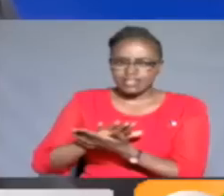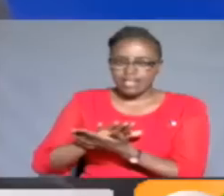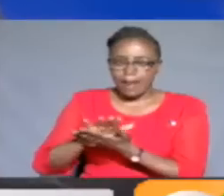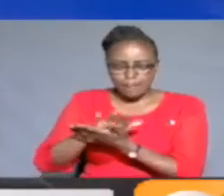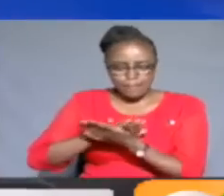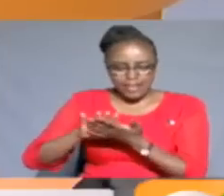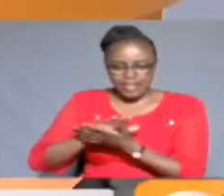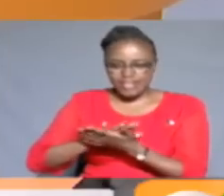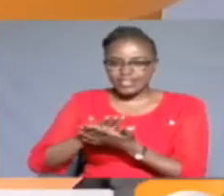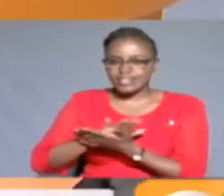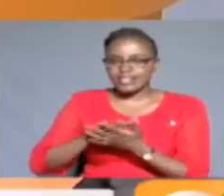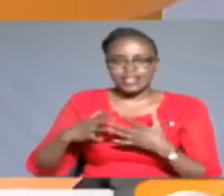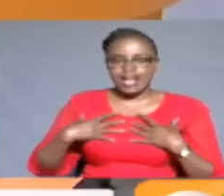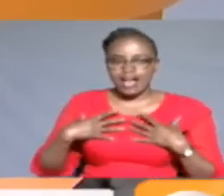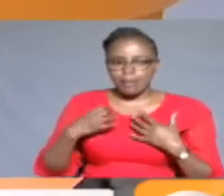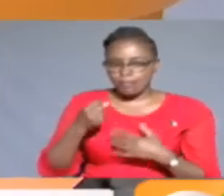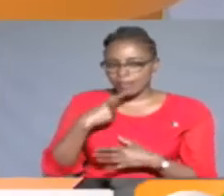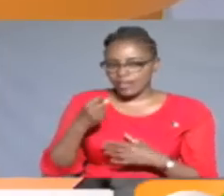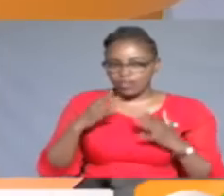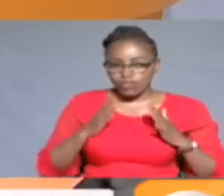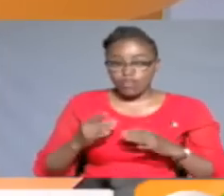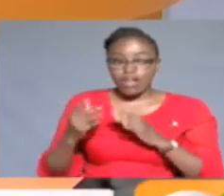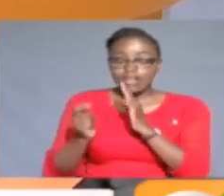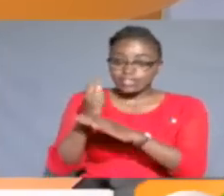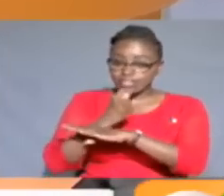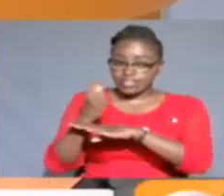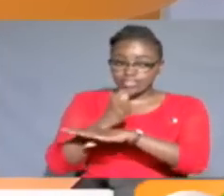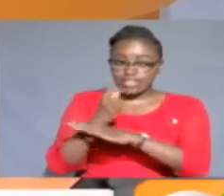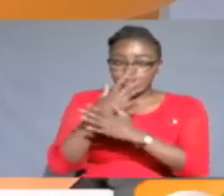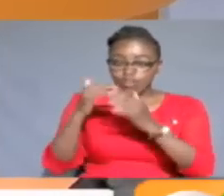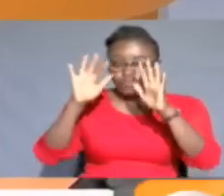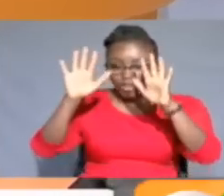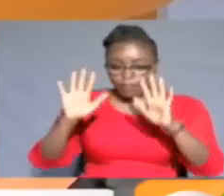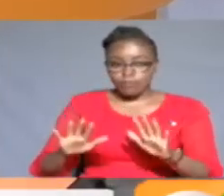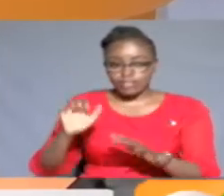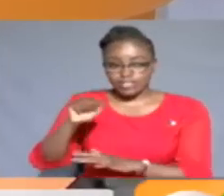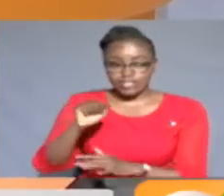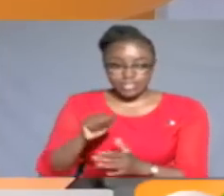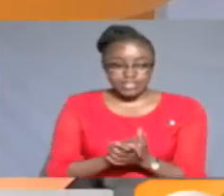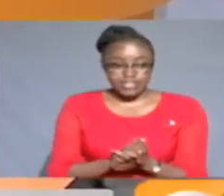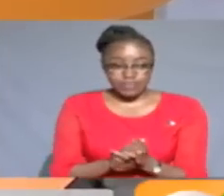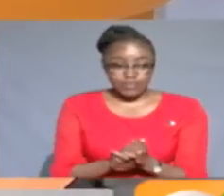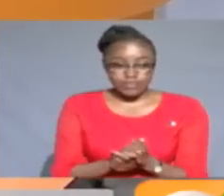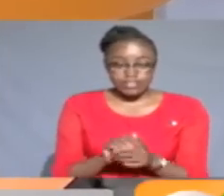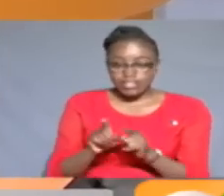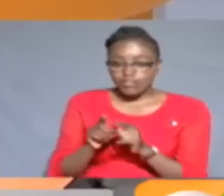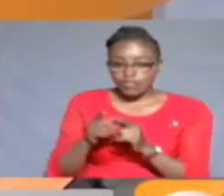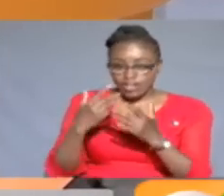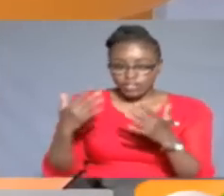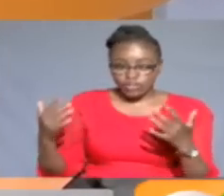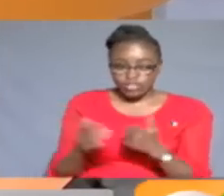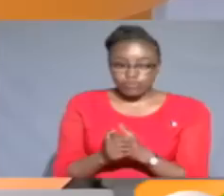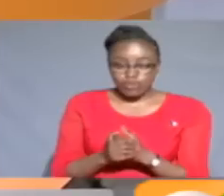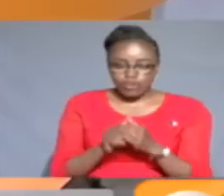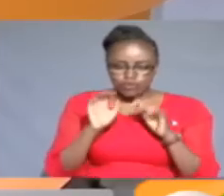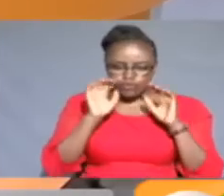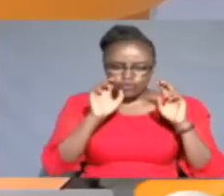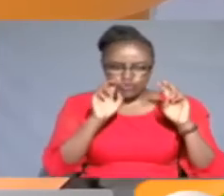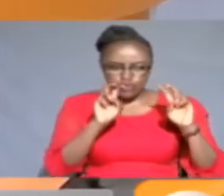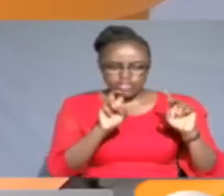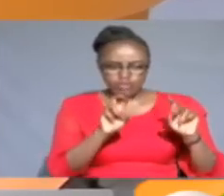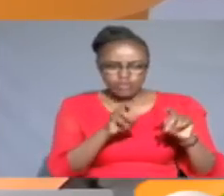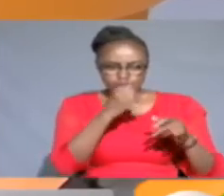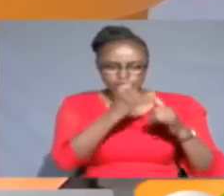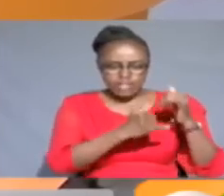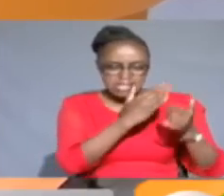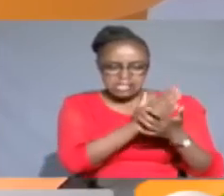you. That you're still emphasizing the point of training. Yeah, absolutely. But of course, the equipment is also important here. Yeah. I will address the equipment. Yeah. If you allow Let's take me. A look at, finally,